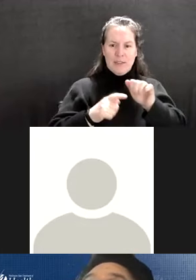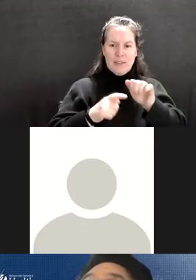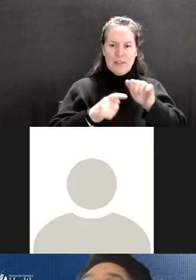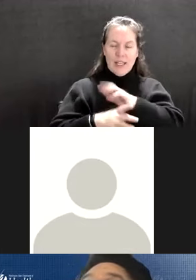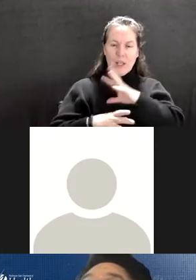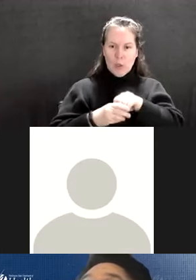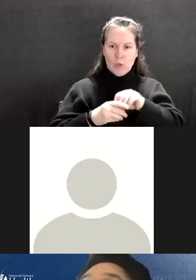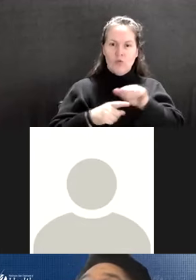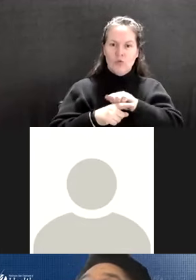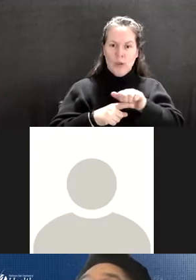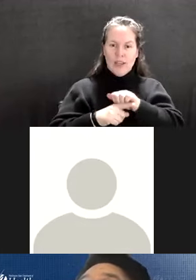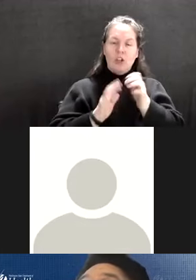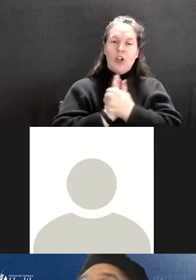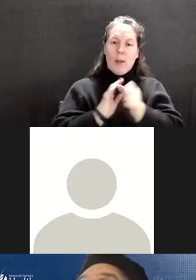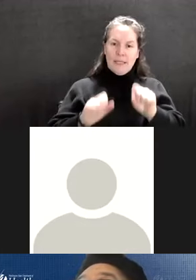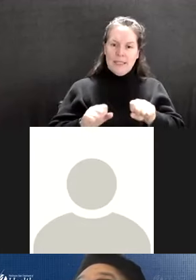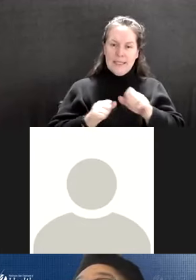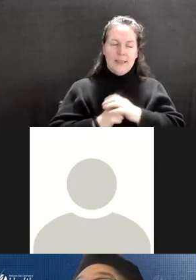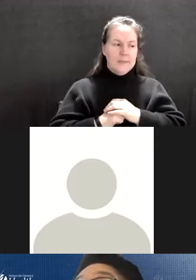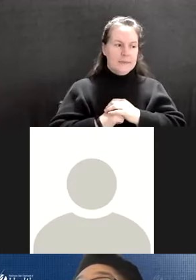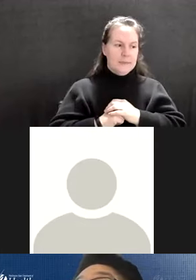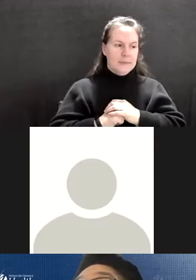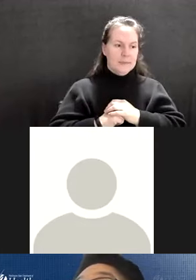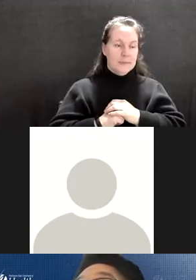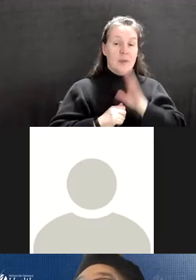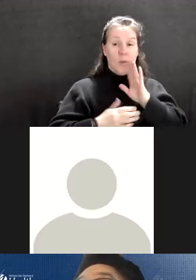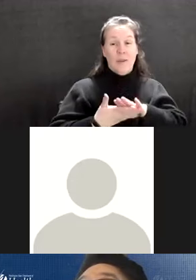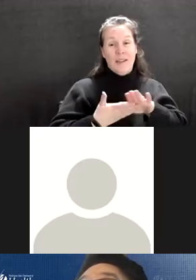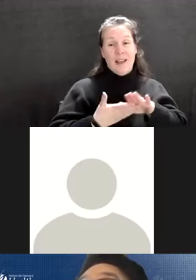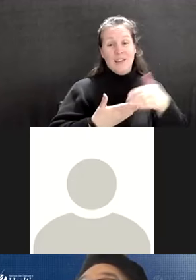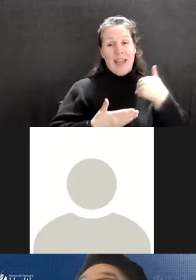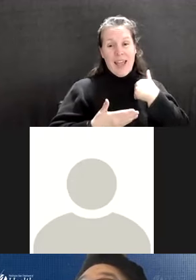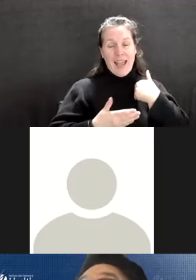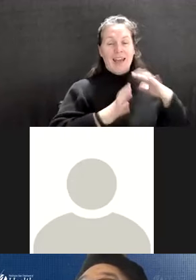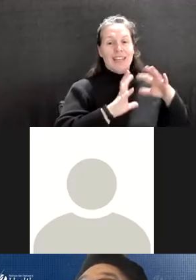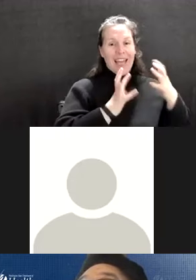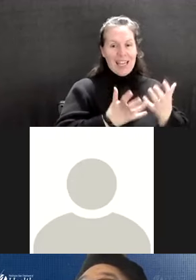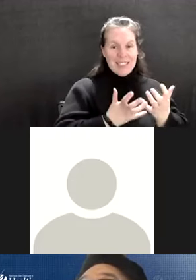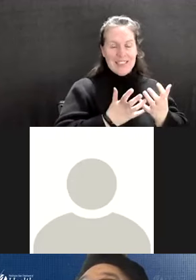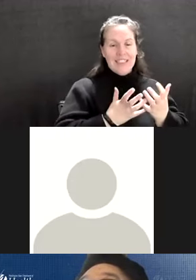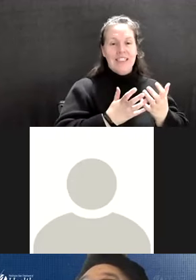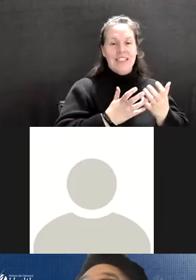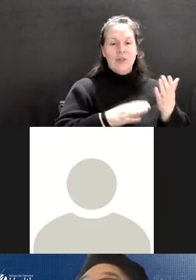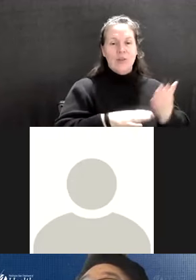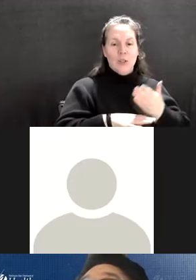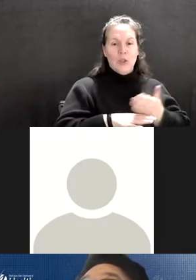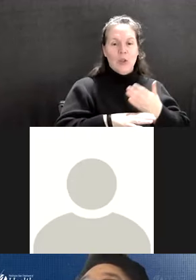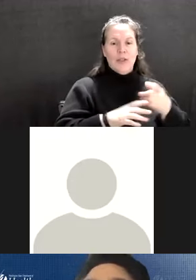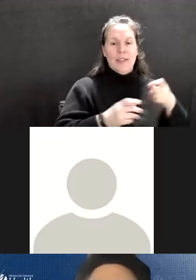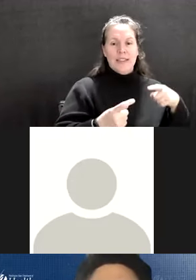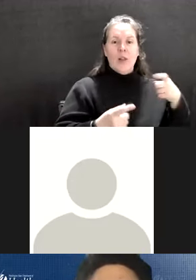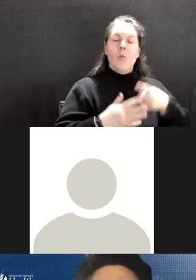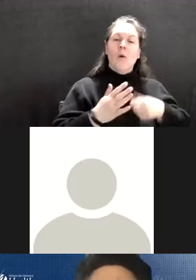trainer competency. It would be nice to have an entity review and signal what is